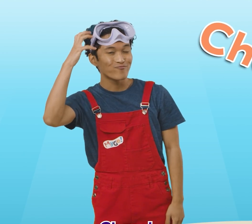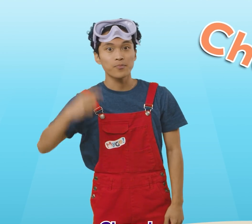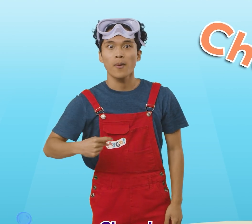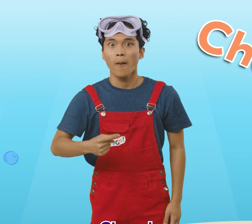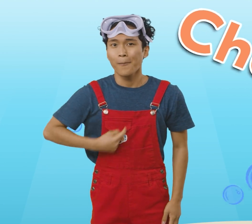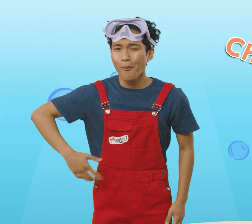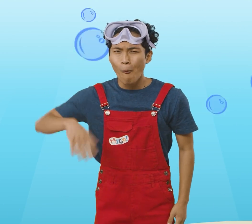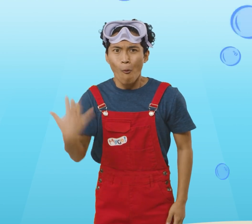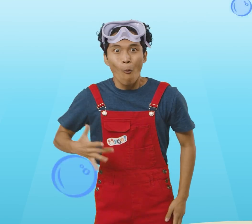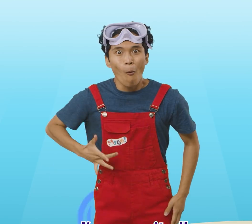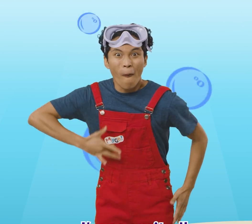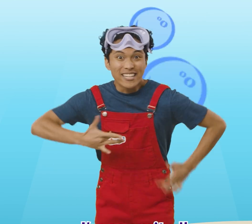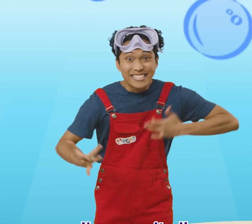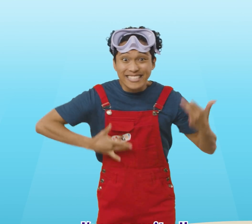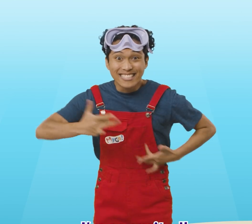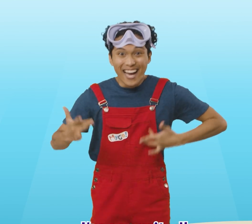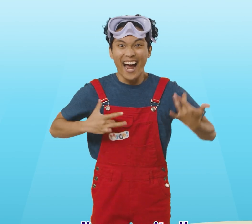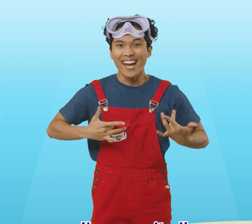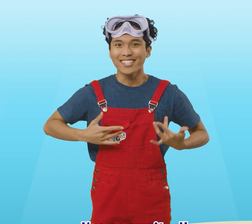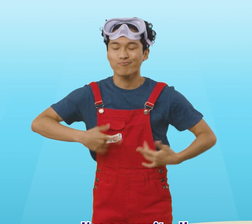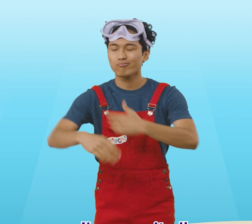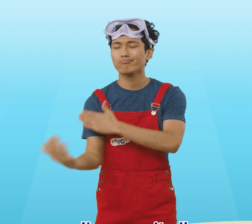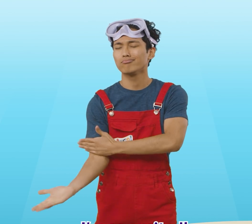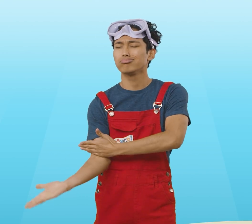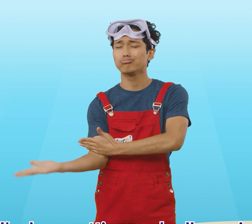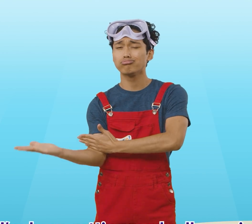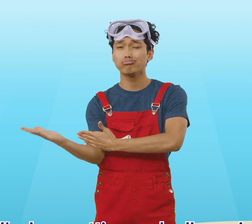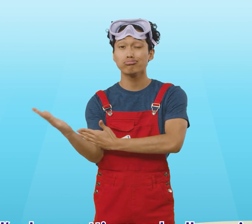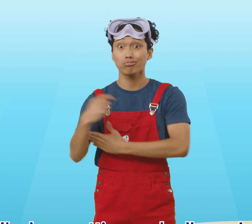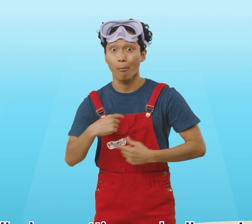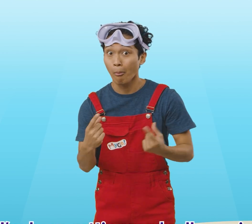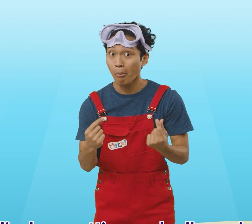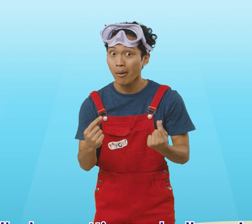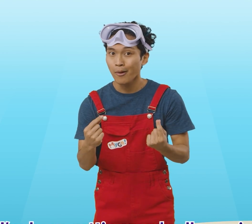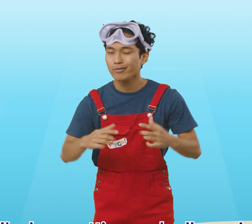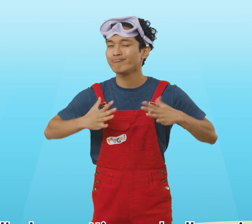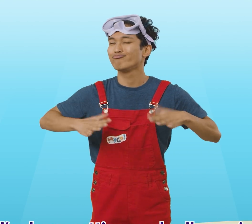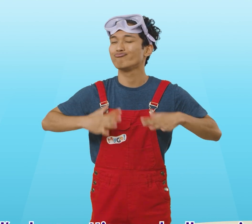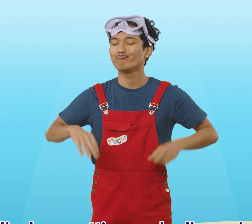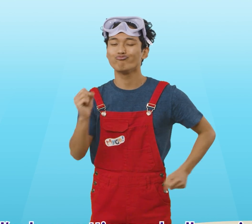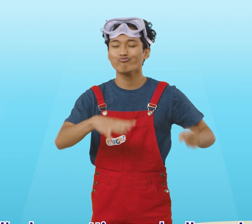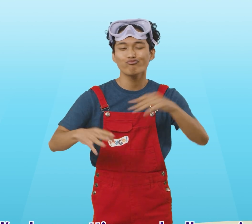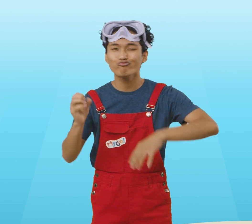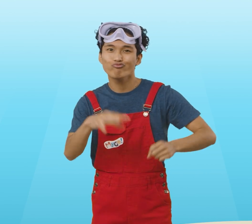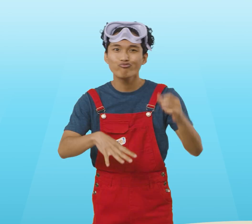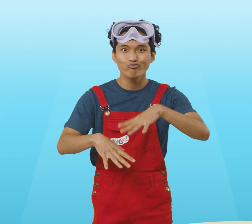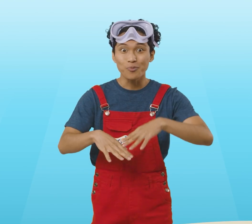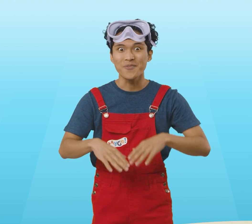Chase. I'm so excited. I've been getting ready all morning.